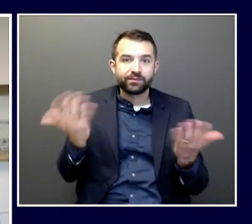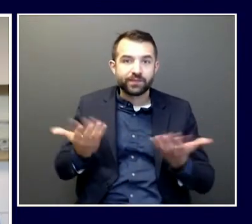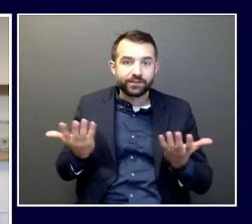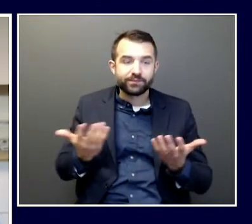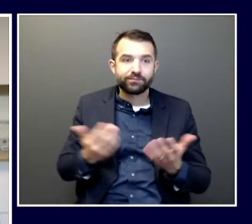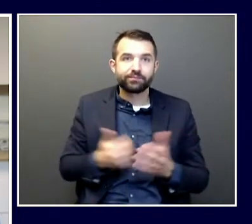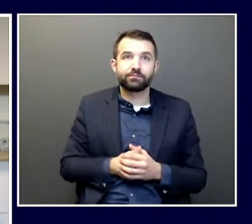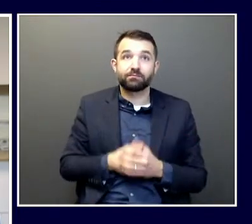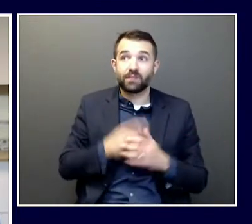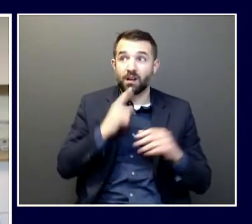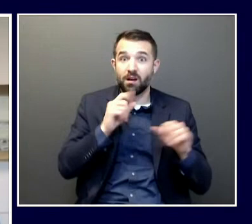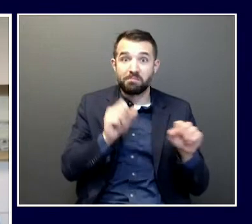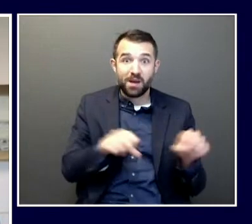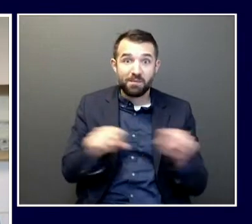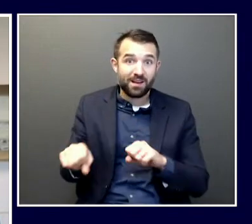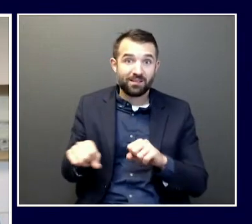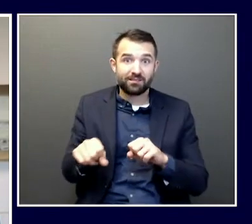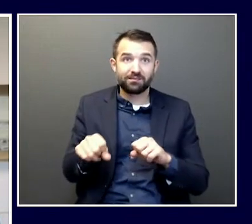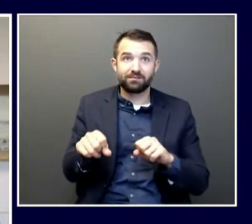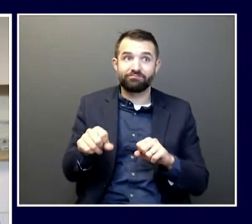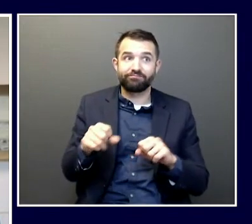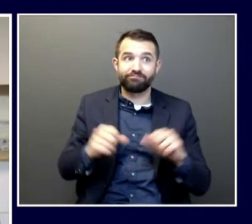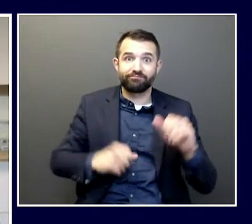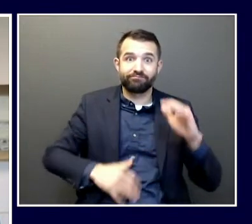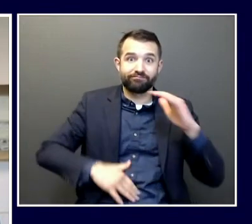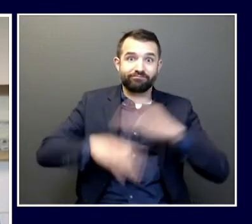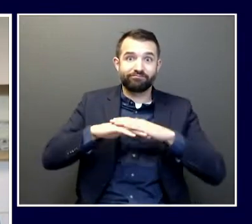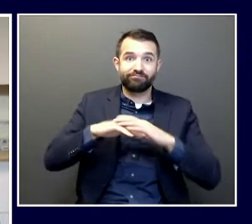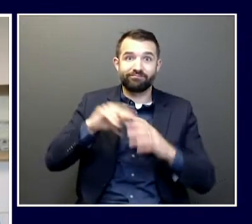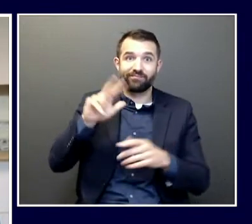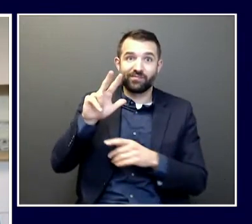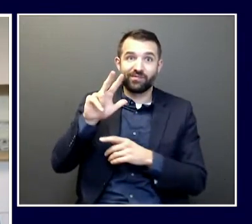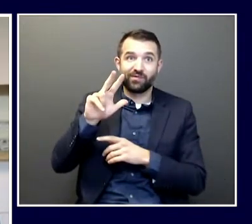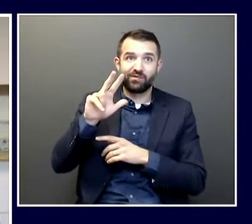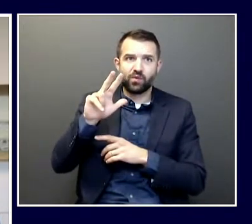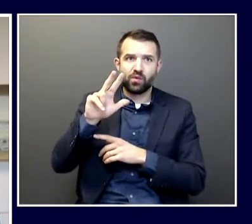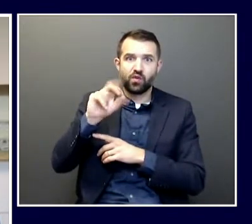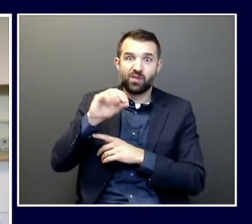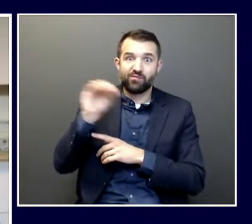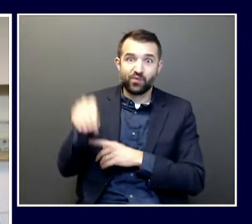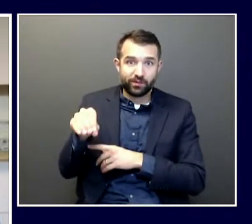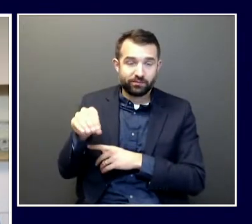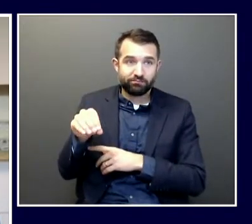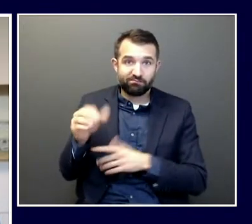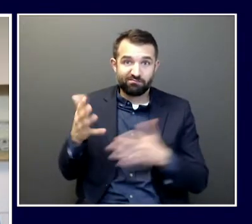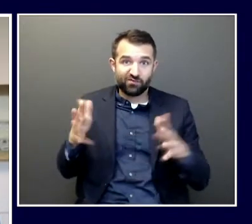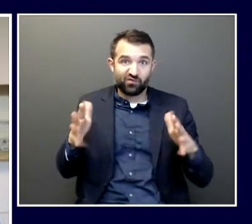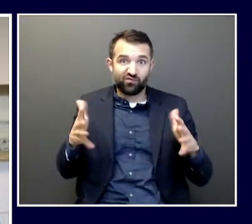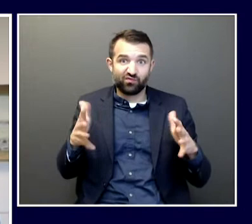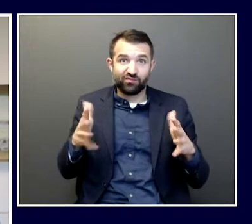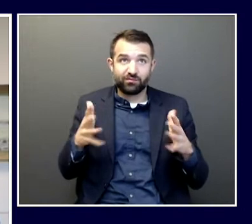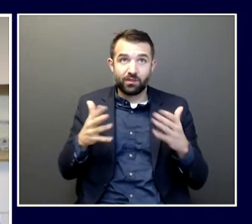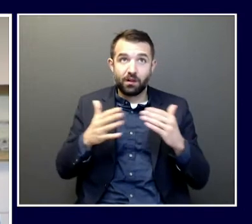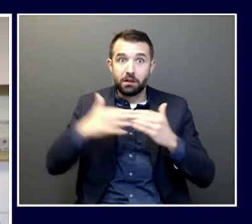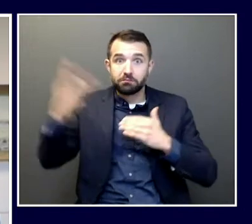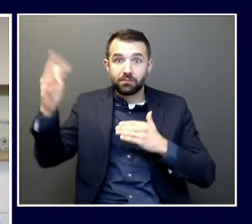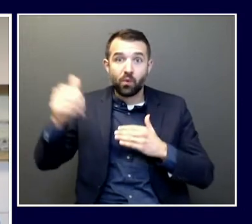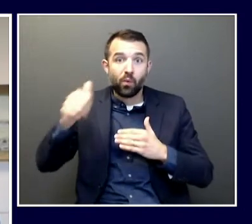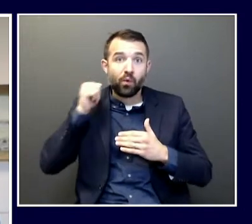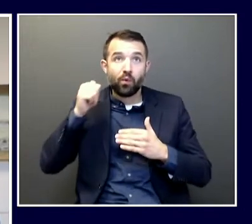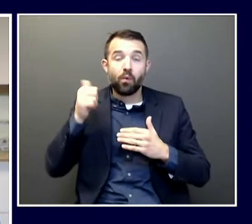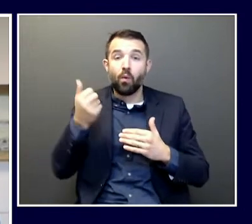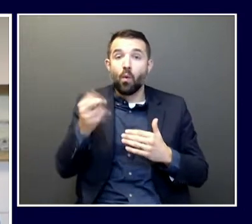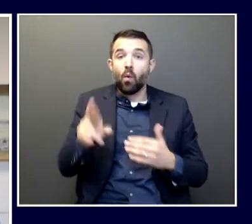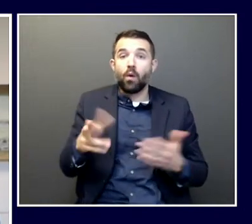at 30%? Or will we be able to furnish and equip parents with the info they need to get that number as high as